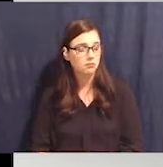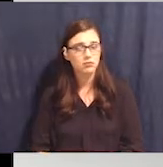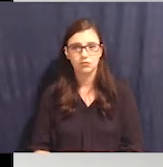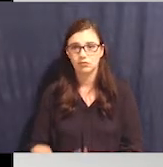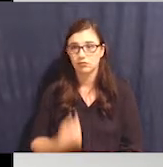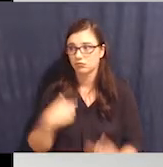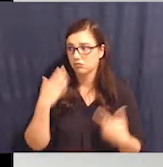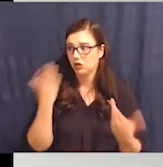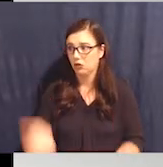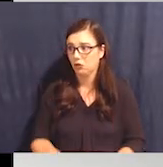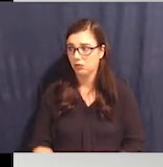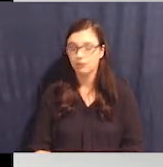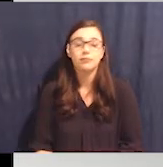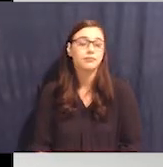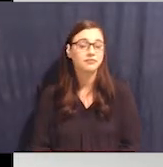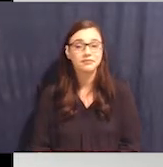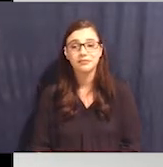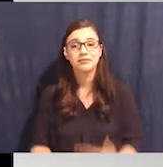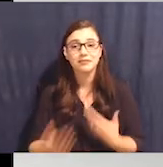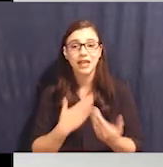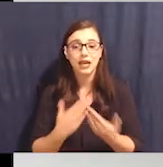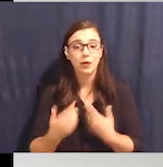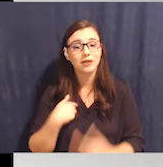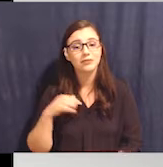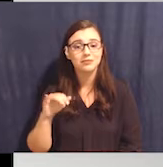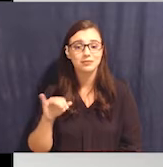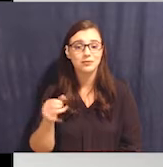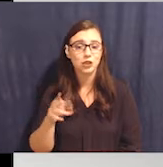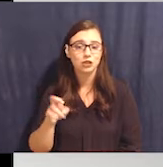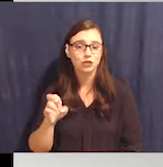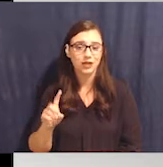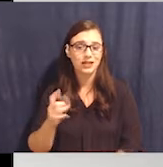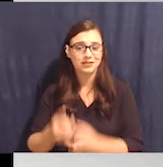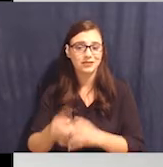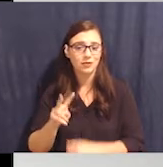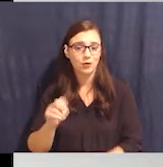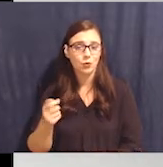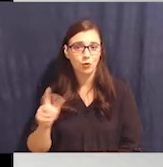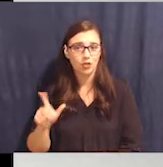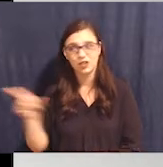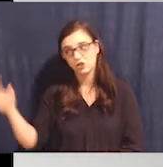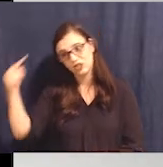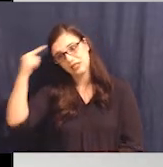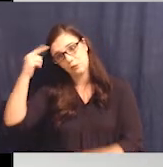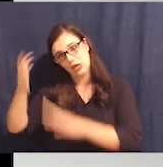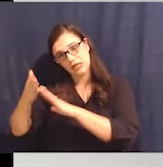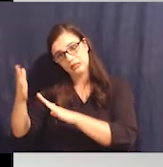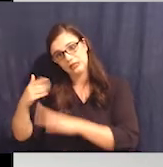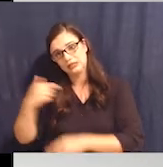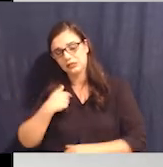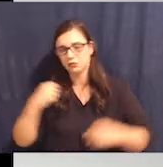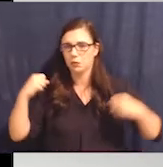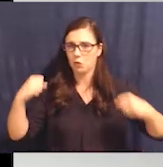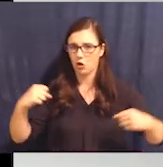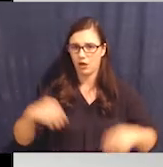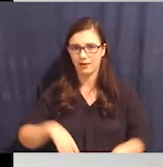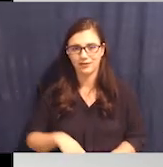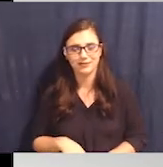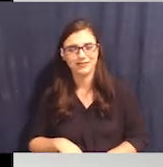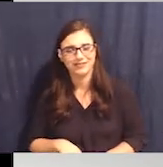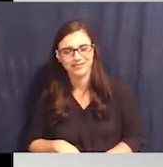No, I don't know. I know. Well, anyway, I'm Jarrett Vogel. She's the brains, I'm the